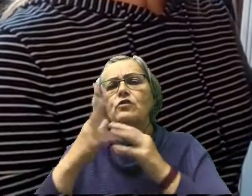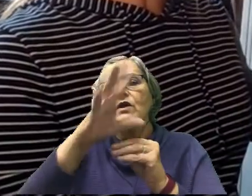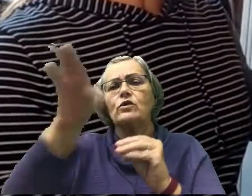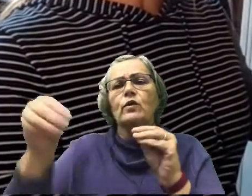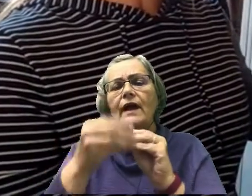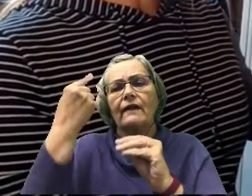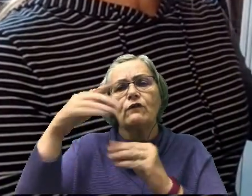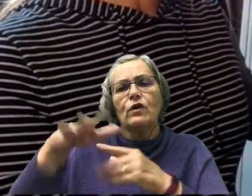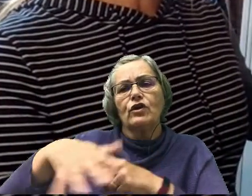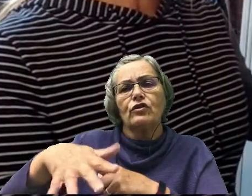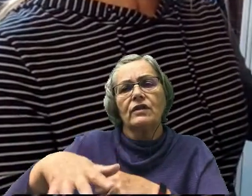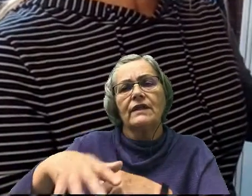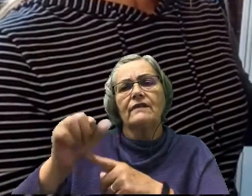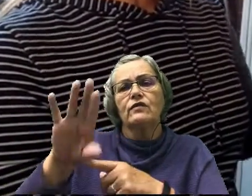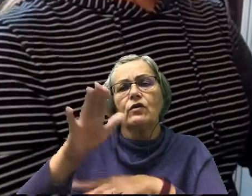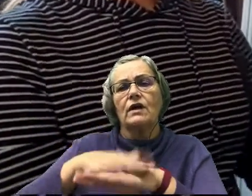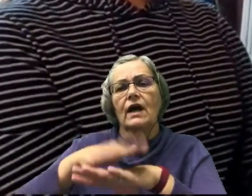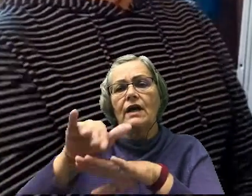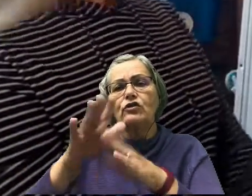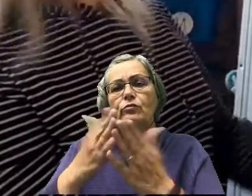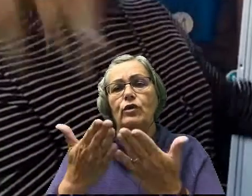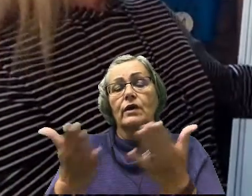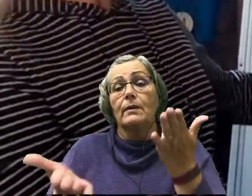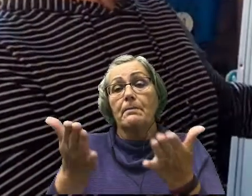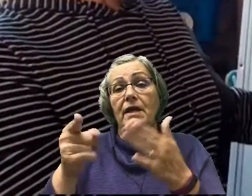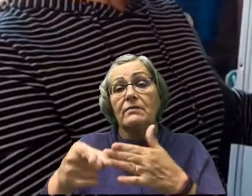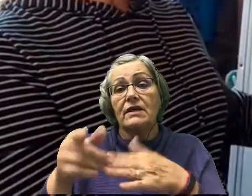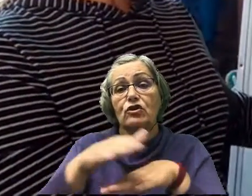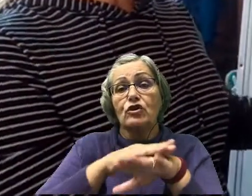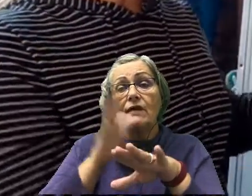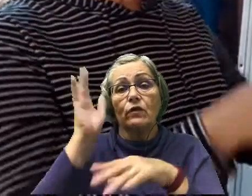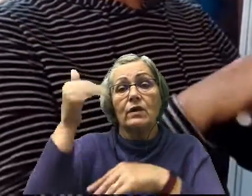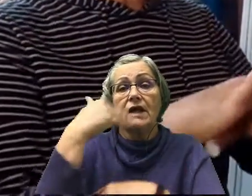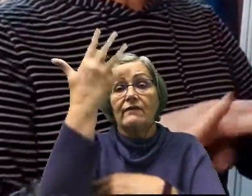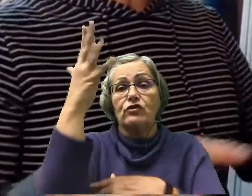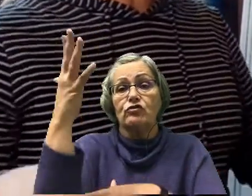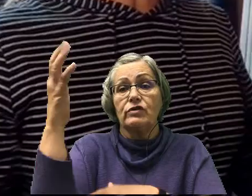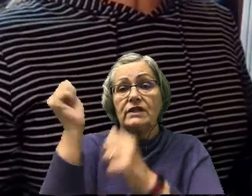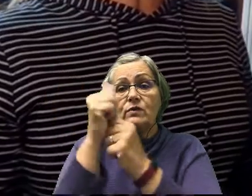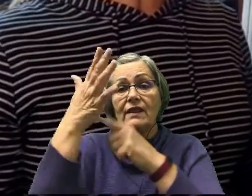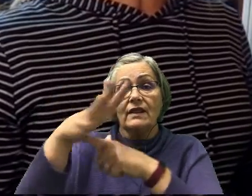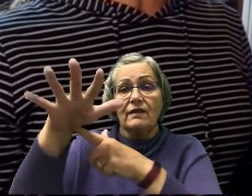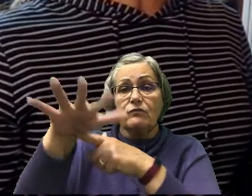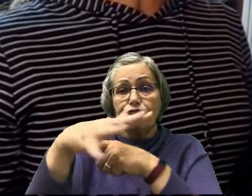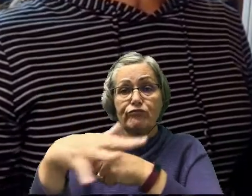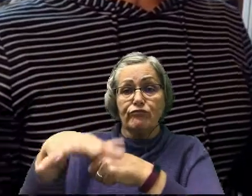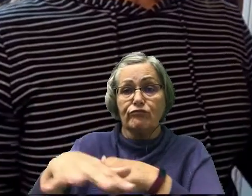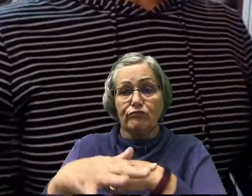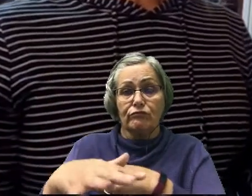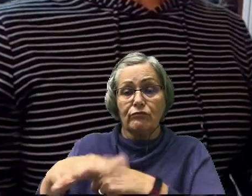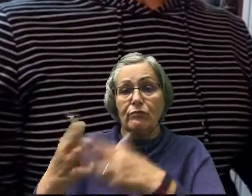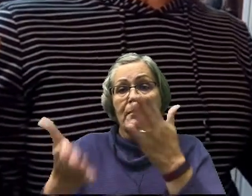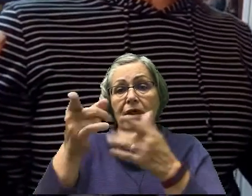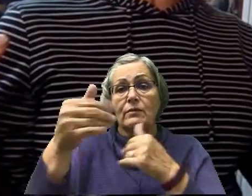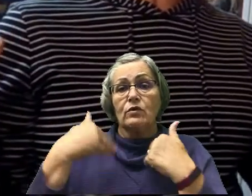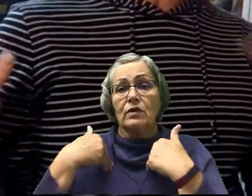add to your book. Okay? Maybe your fall cover will have trees with leaves falling on the ground.